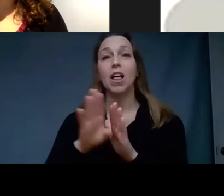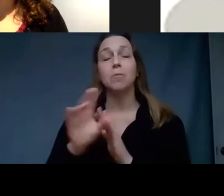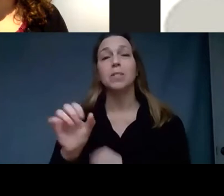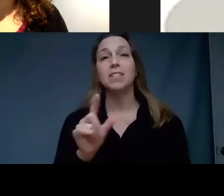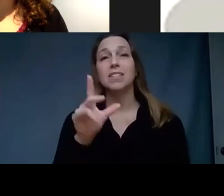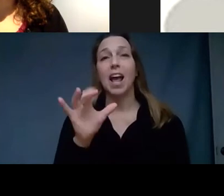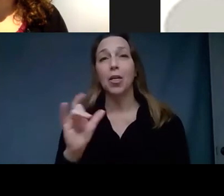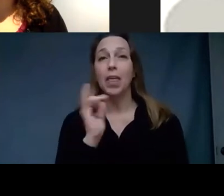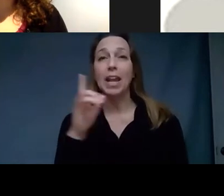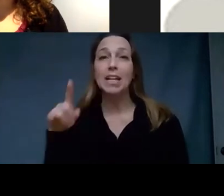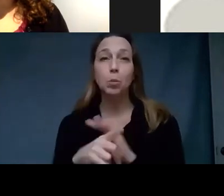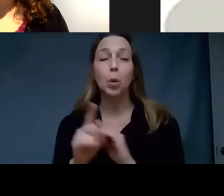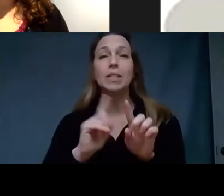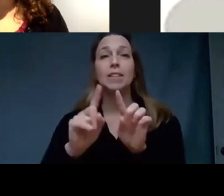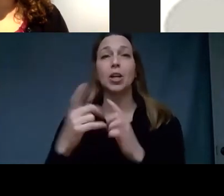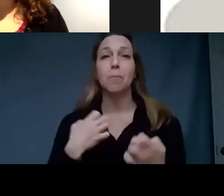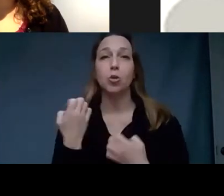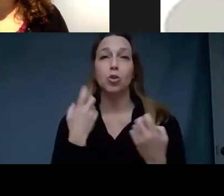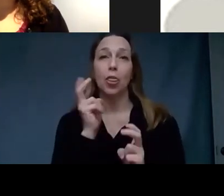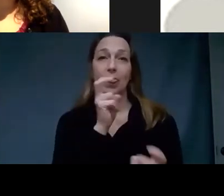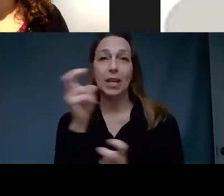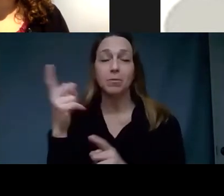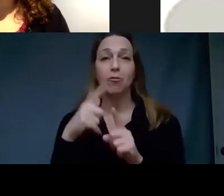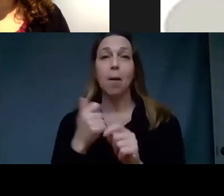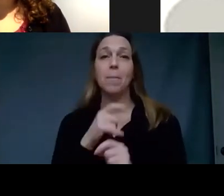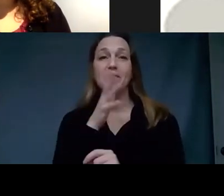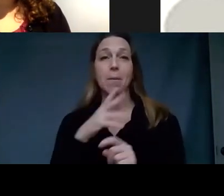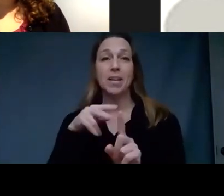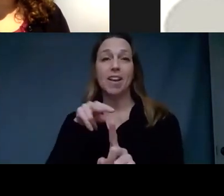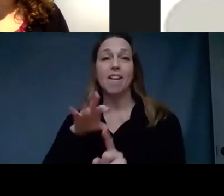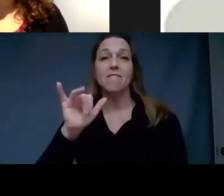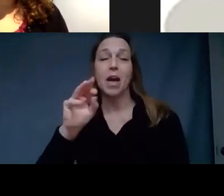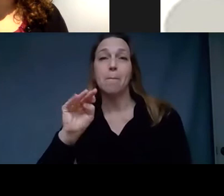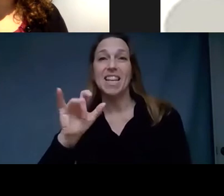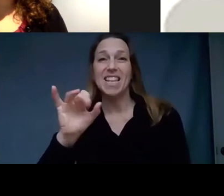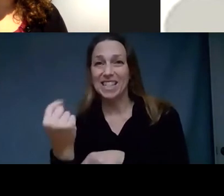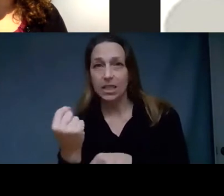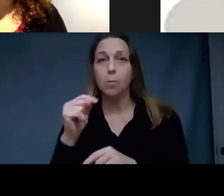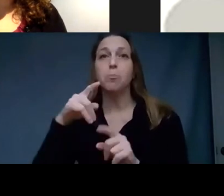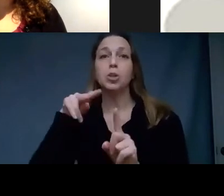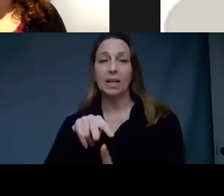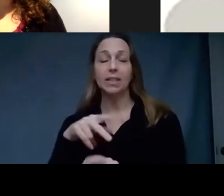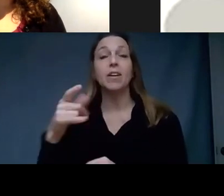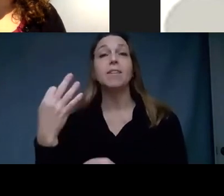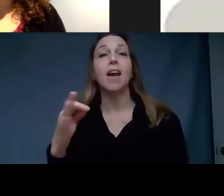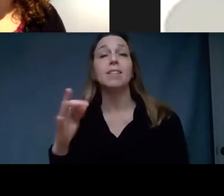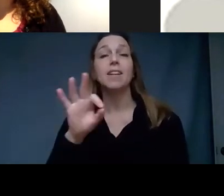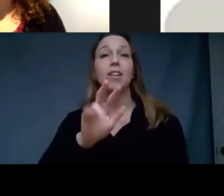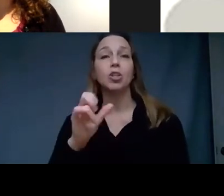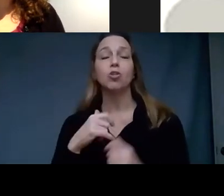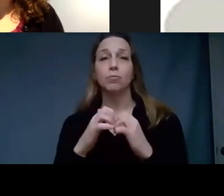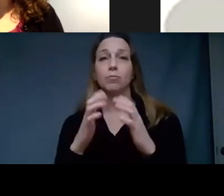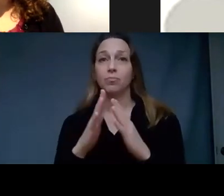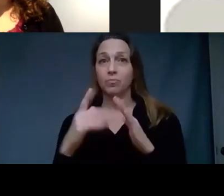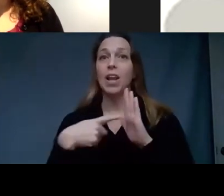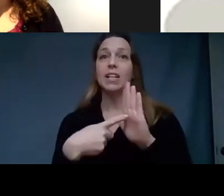explores emotional themes from a feminist perspective. In 1993, she staged a key exhibition, The